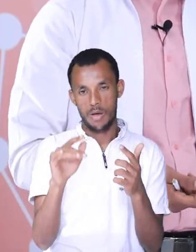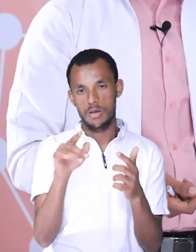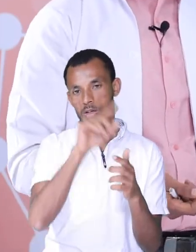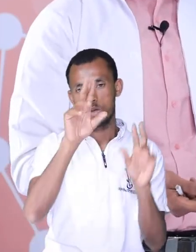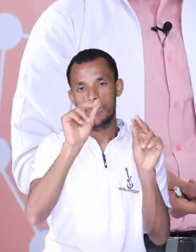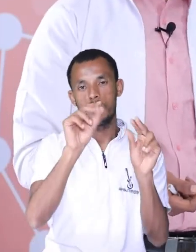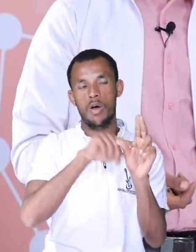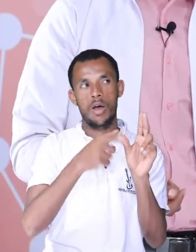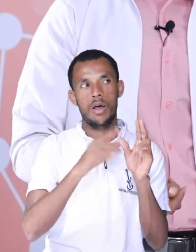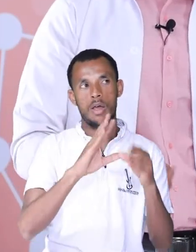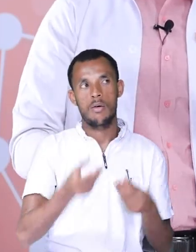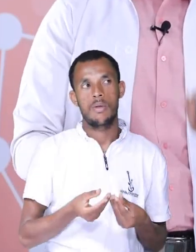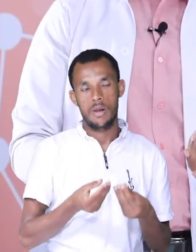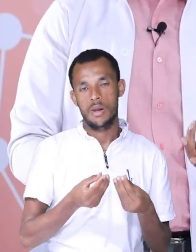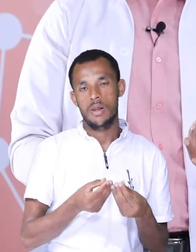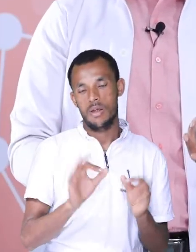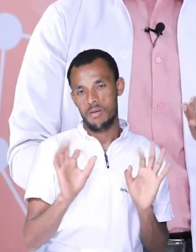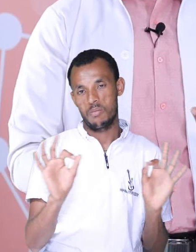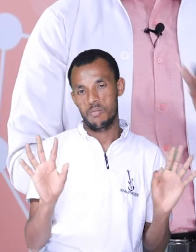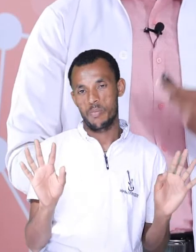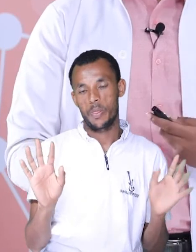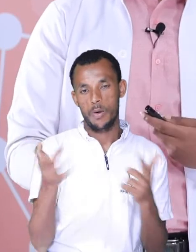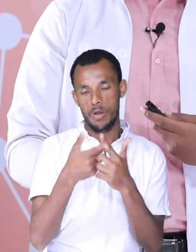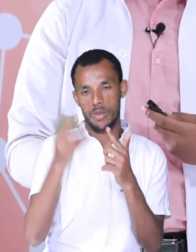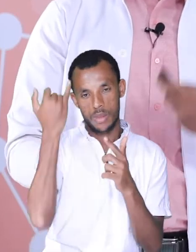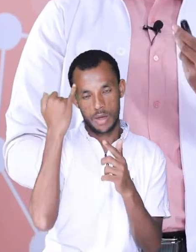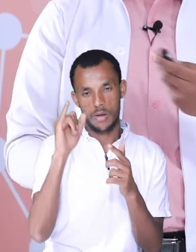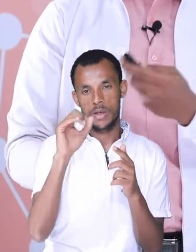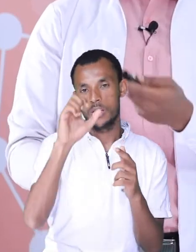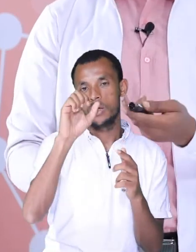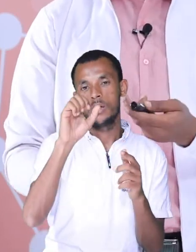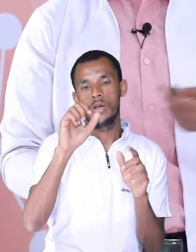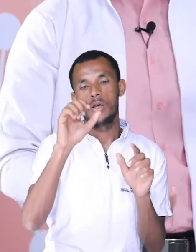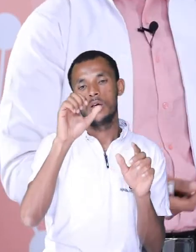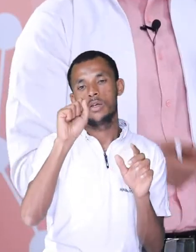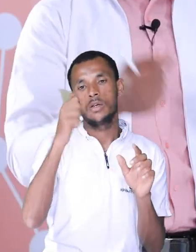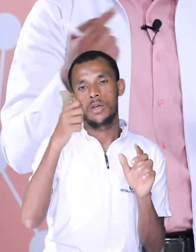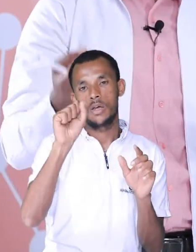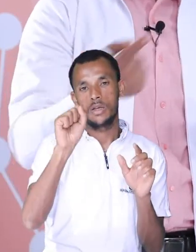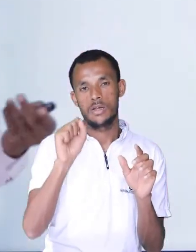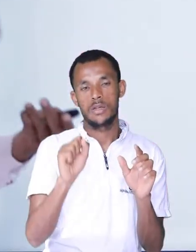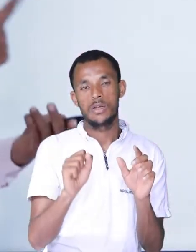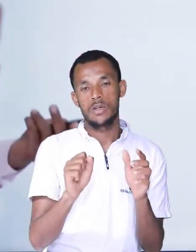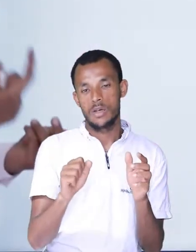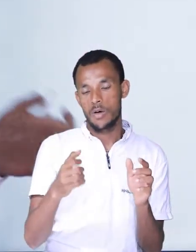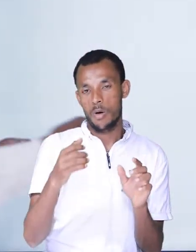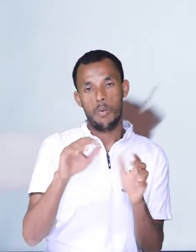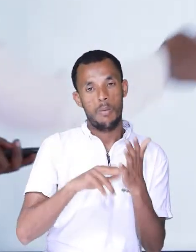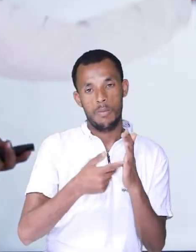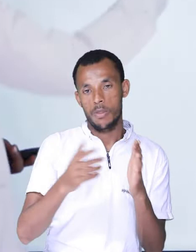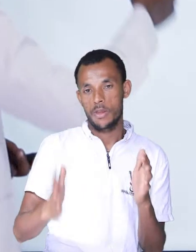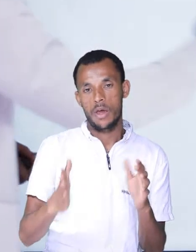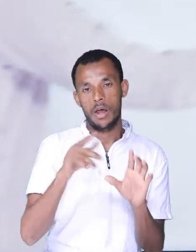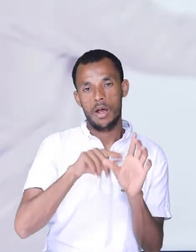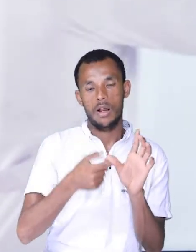angle that's given. The second theorem is also side angle side. It's also asking an angle. Here